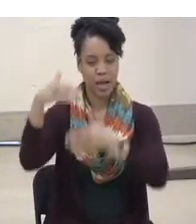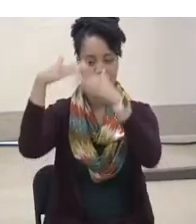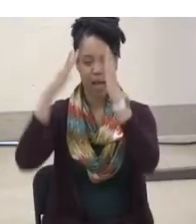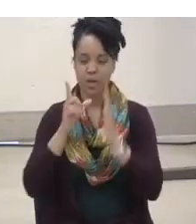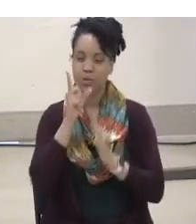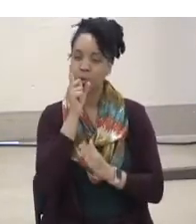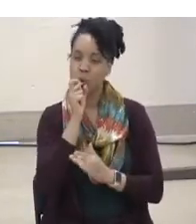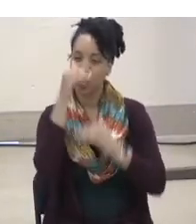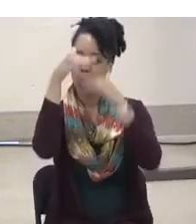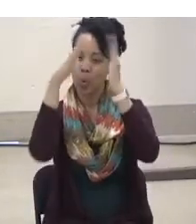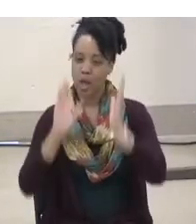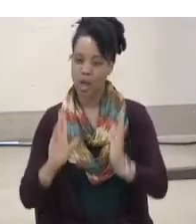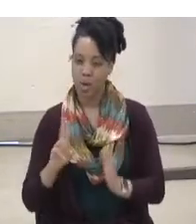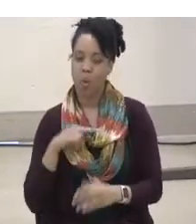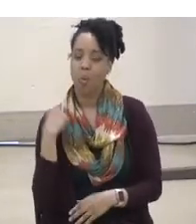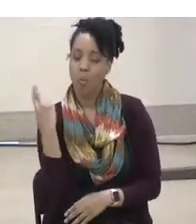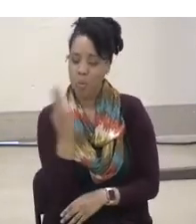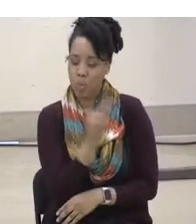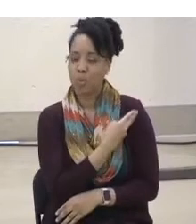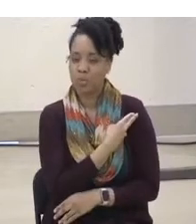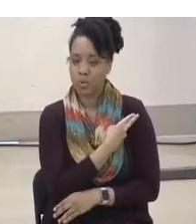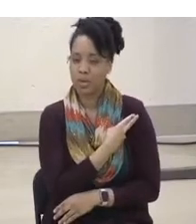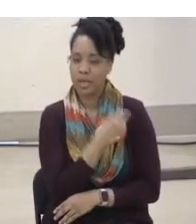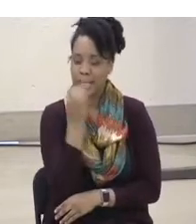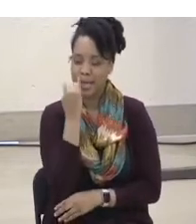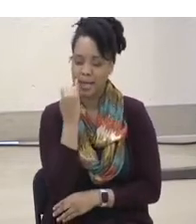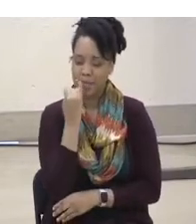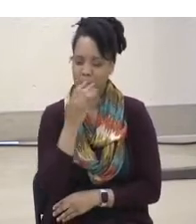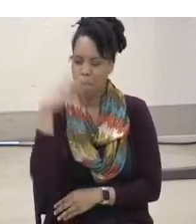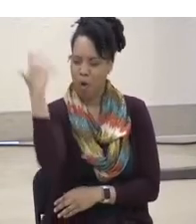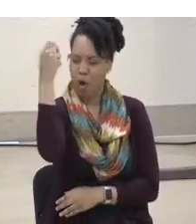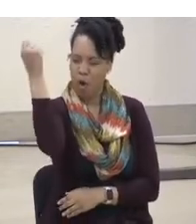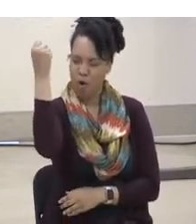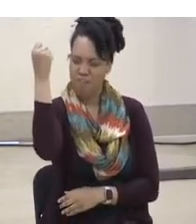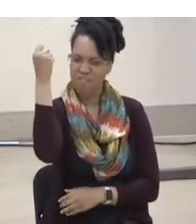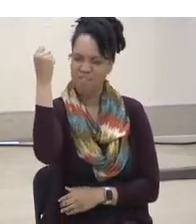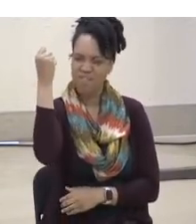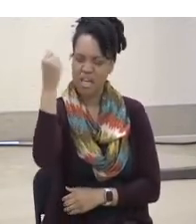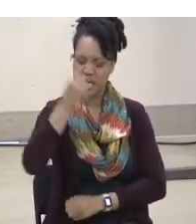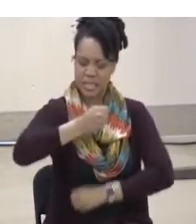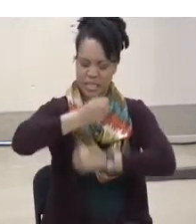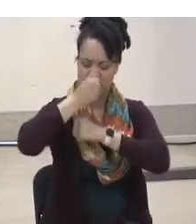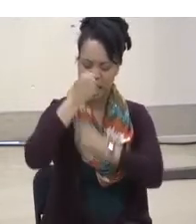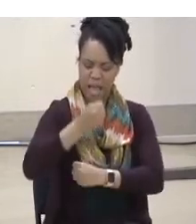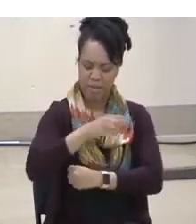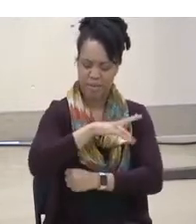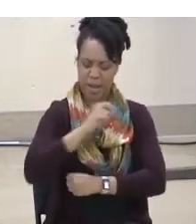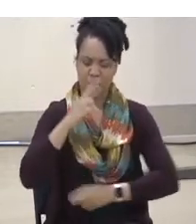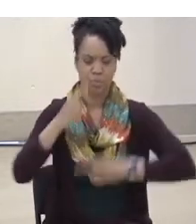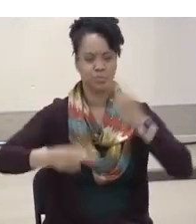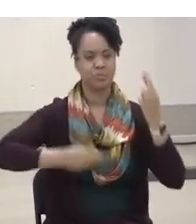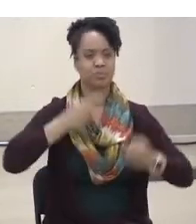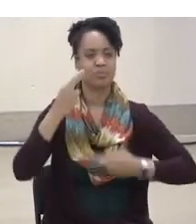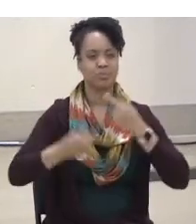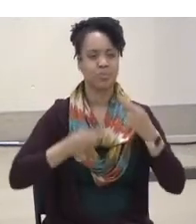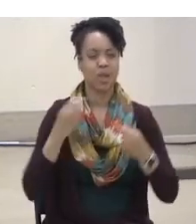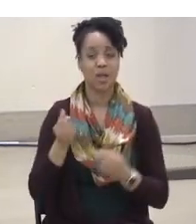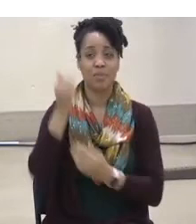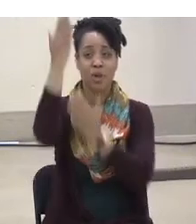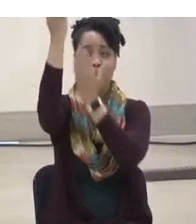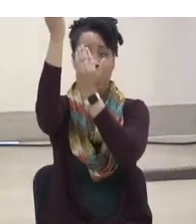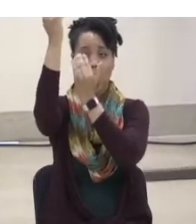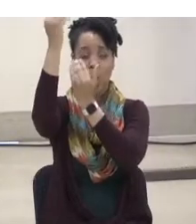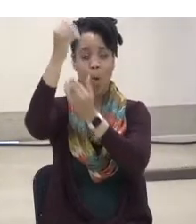are we, if we hold fast the confidence and the rejoicing of the hope